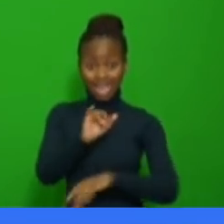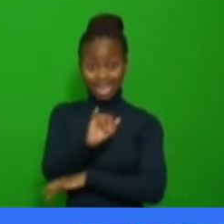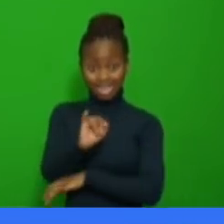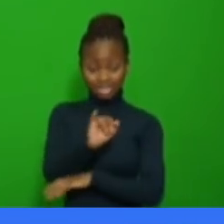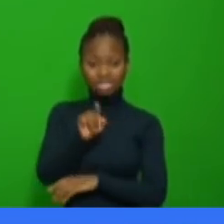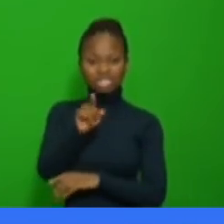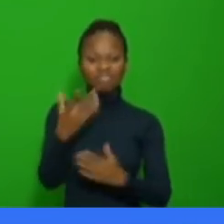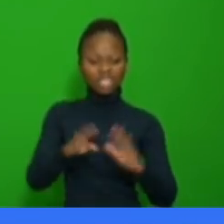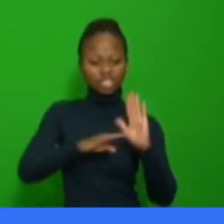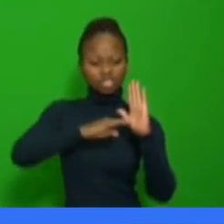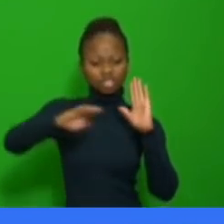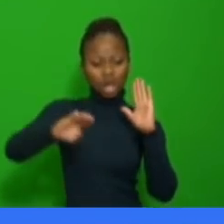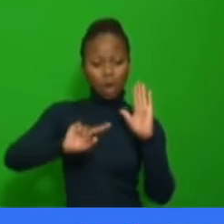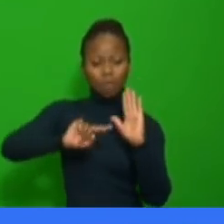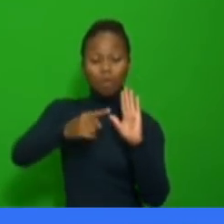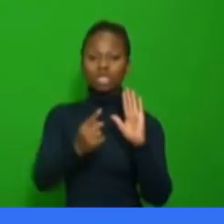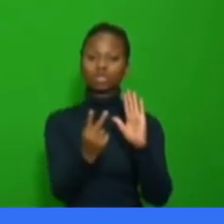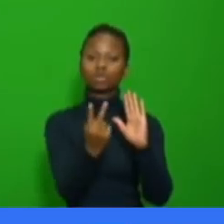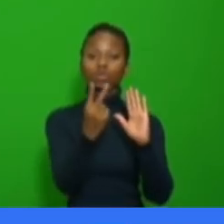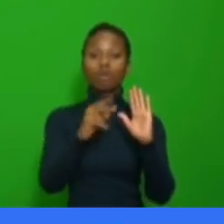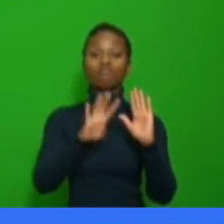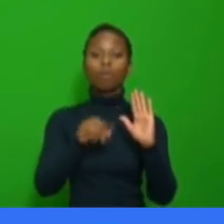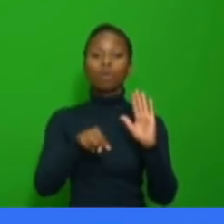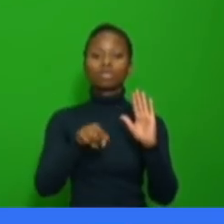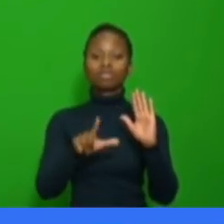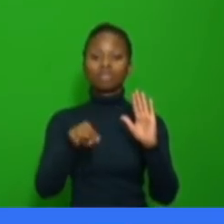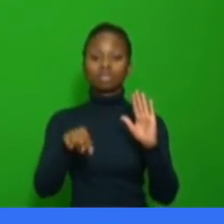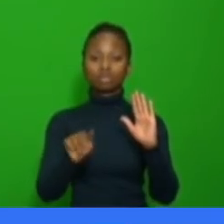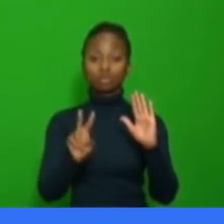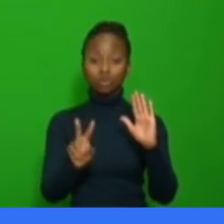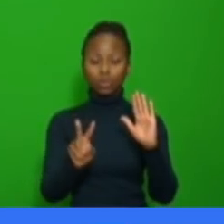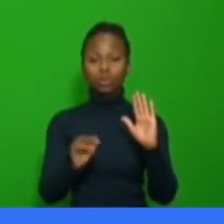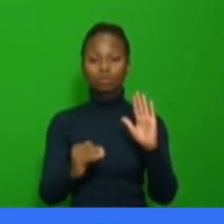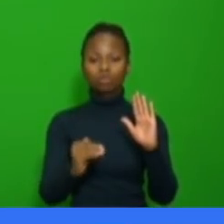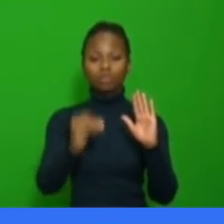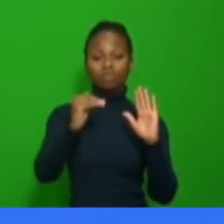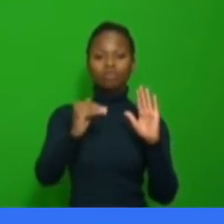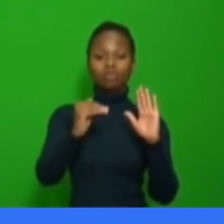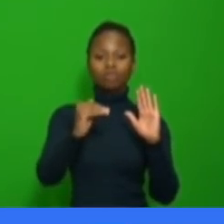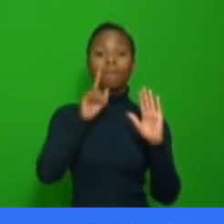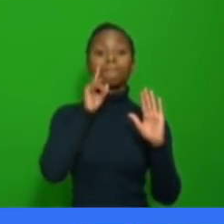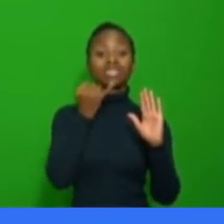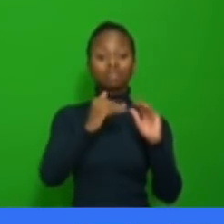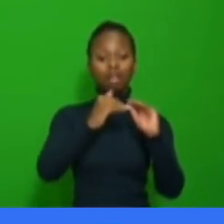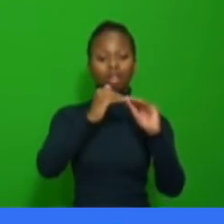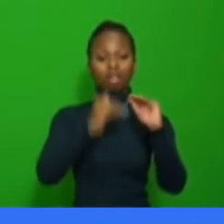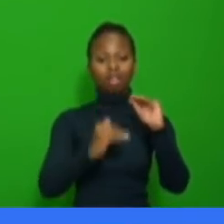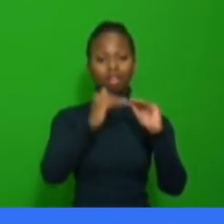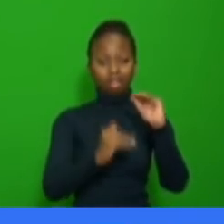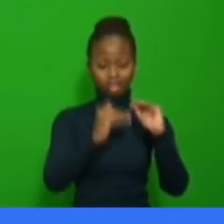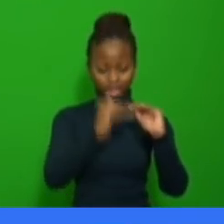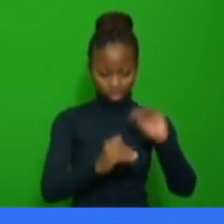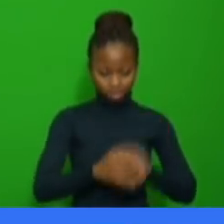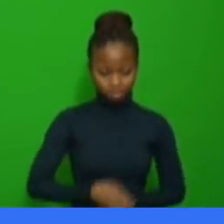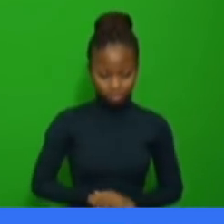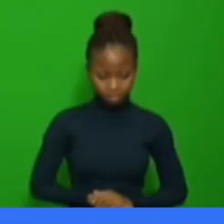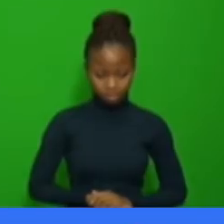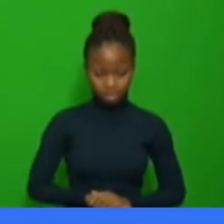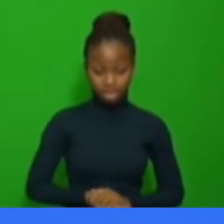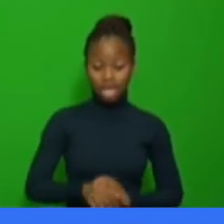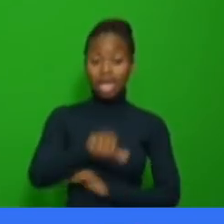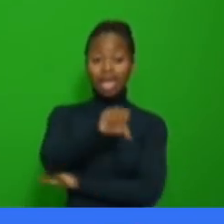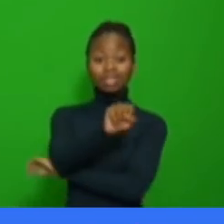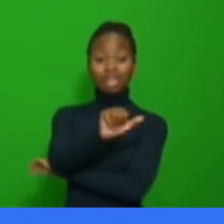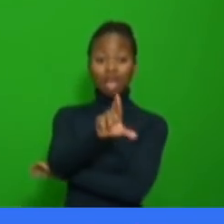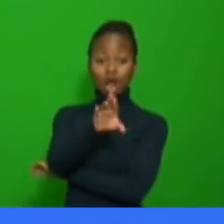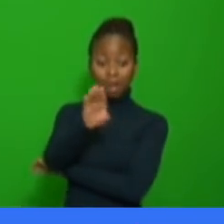points, remaining below the neutral level. The SAPS Composite Leading Business Cycle